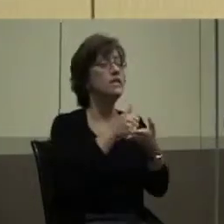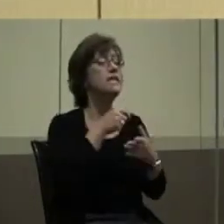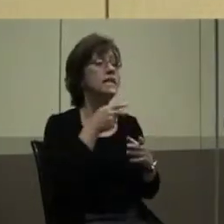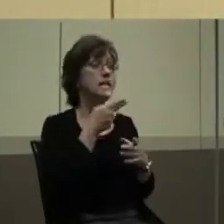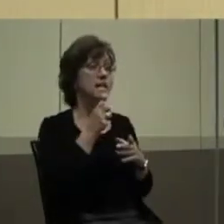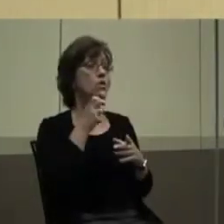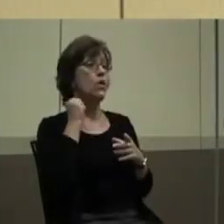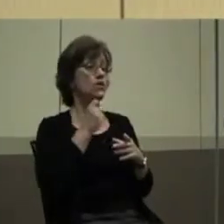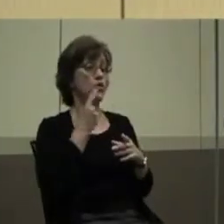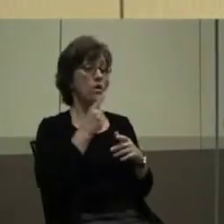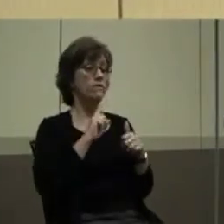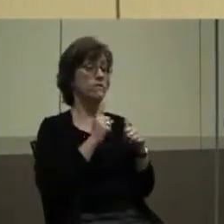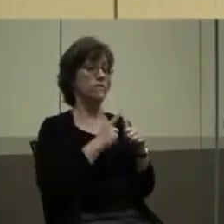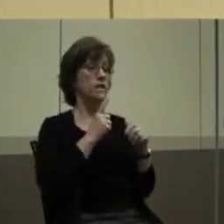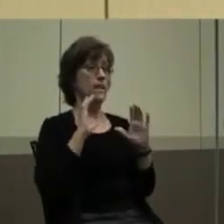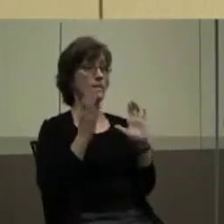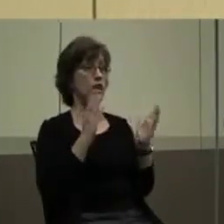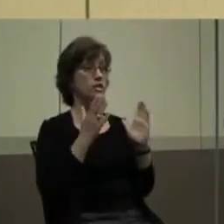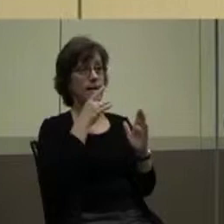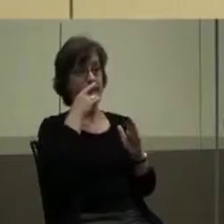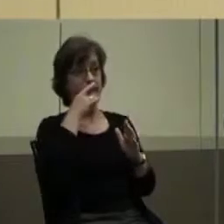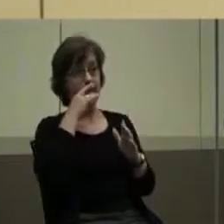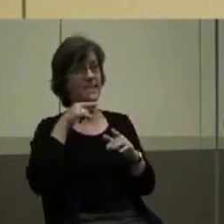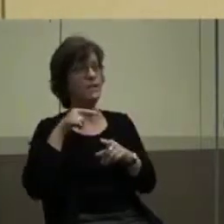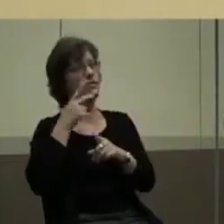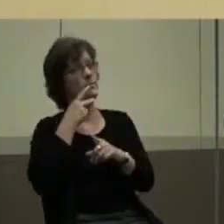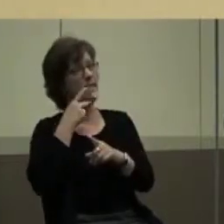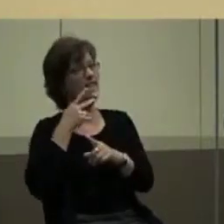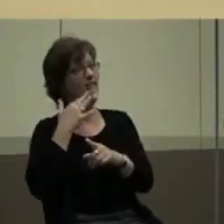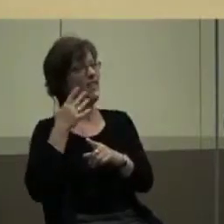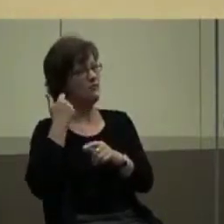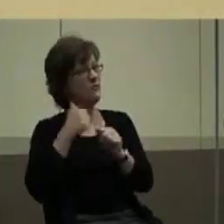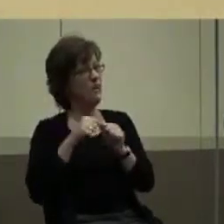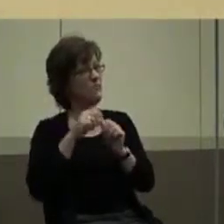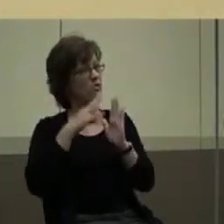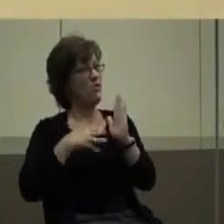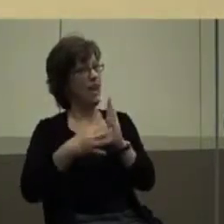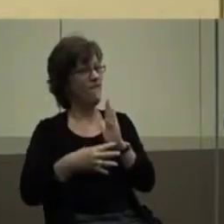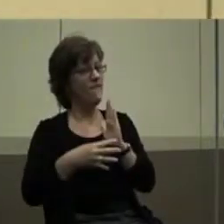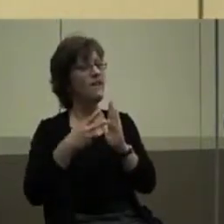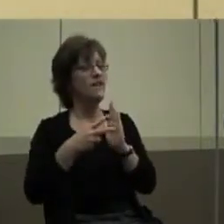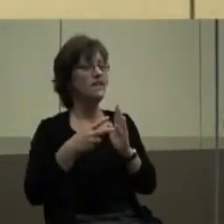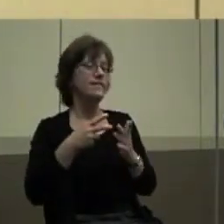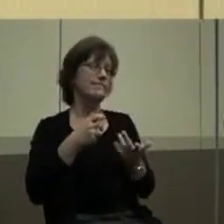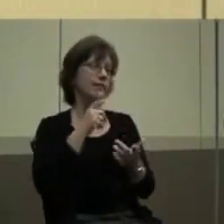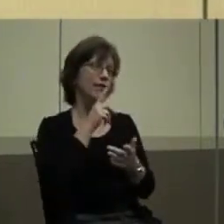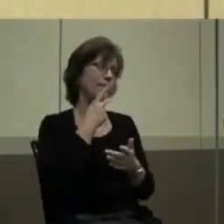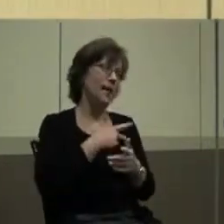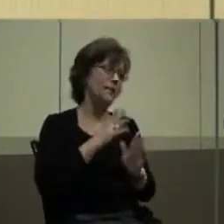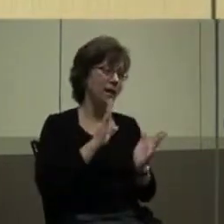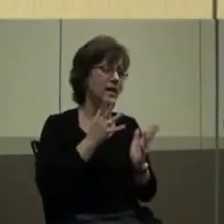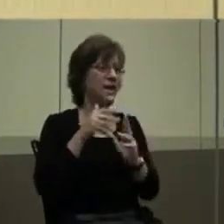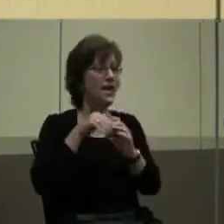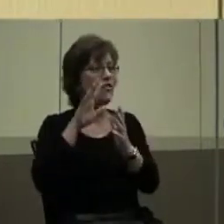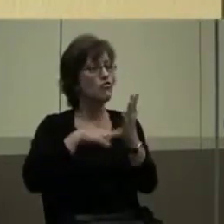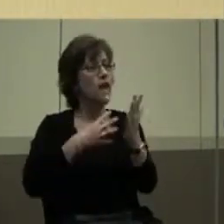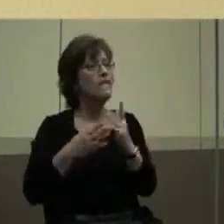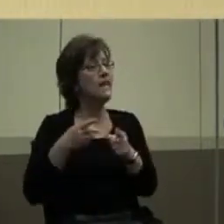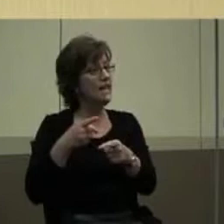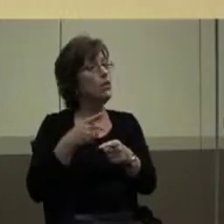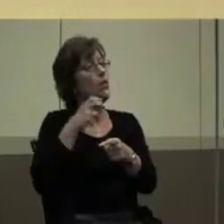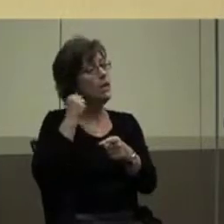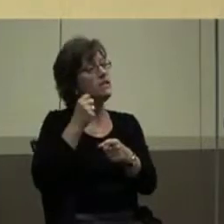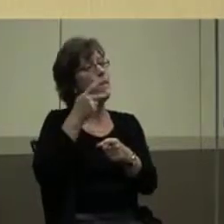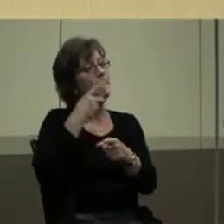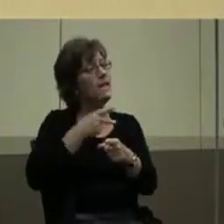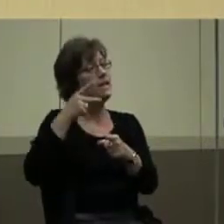he was pink. He was one of the, remember that graph? It wasn't really pink, but in the graph, he was one of the pink kids where he